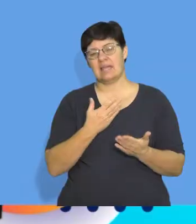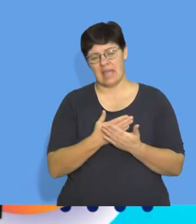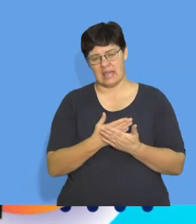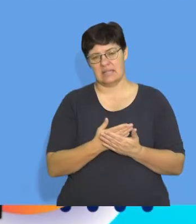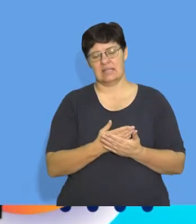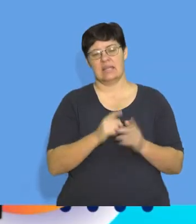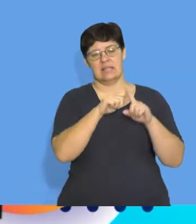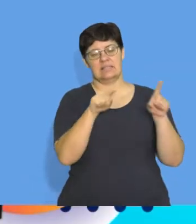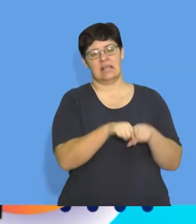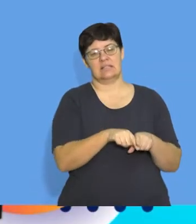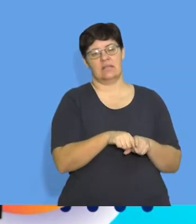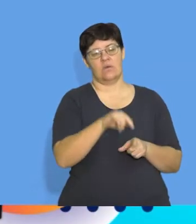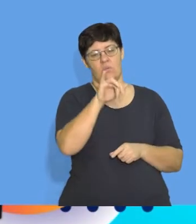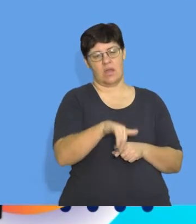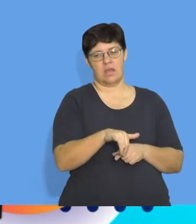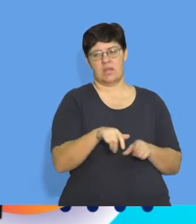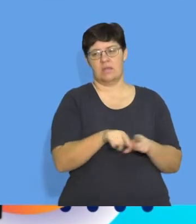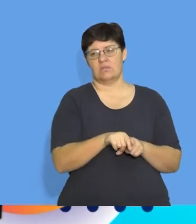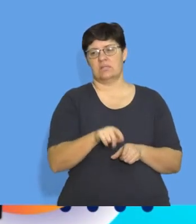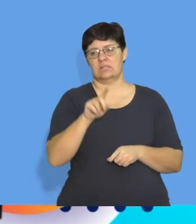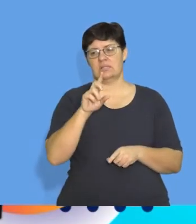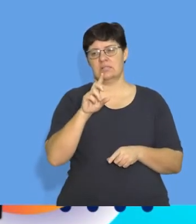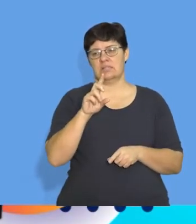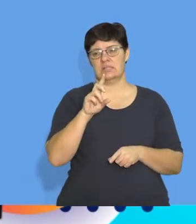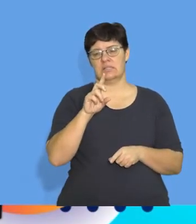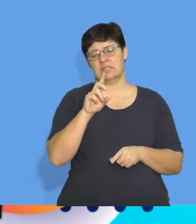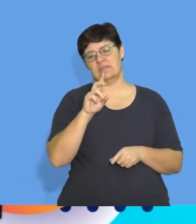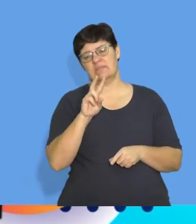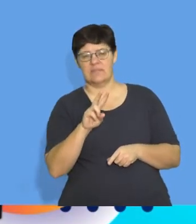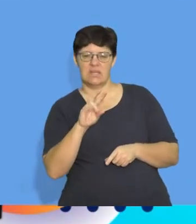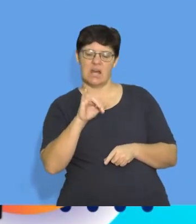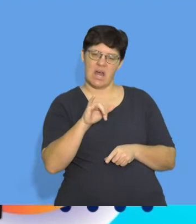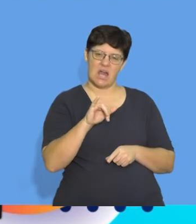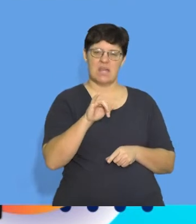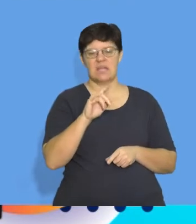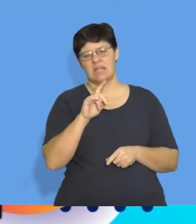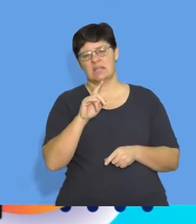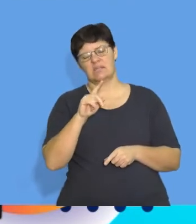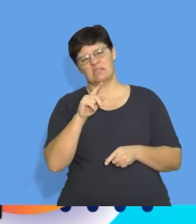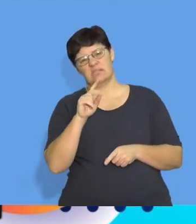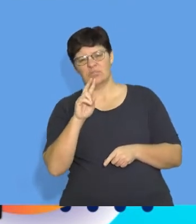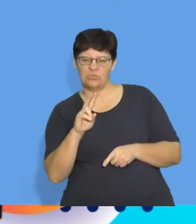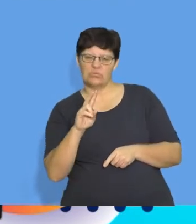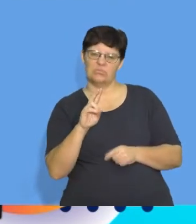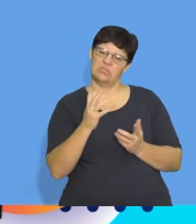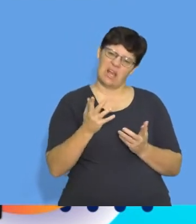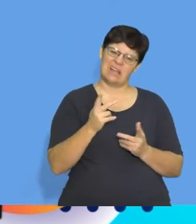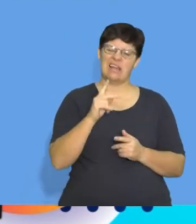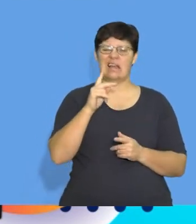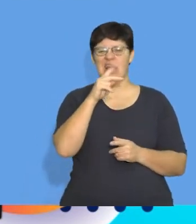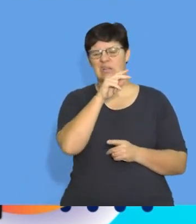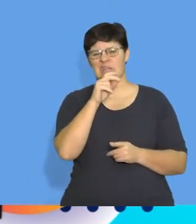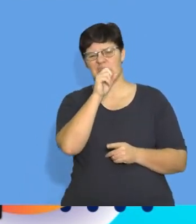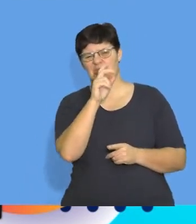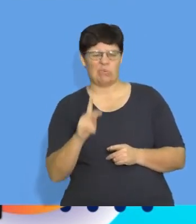y equals Vi delta t plus a half a delta t squared, the other one. But then there's a square on the t, and